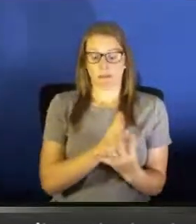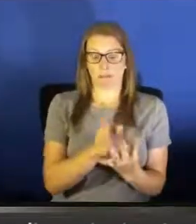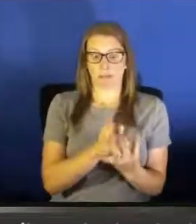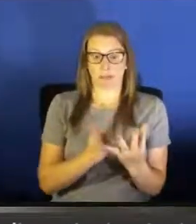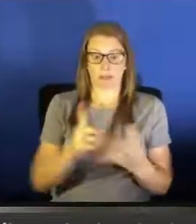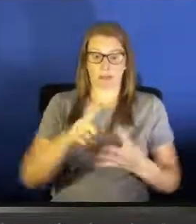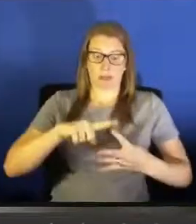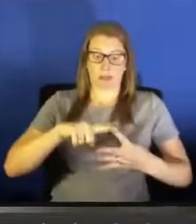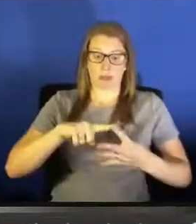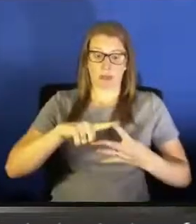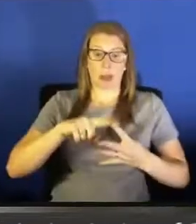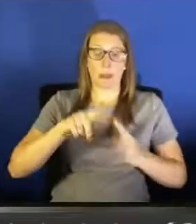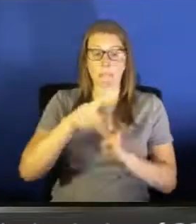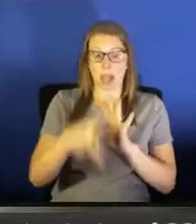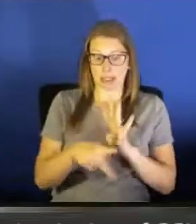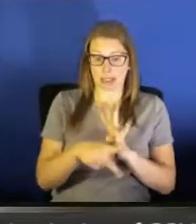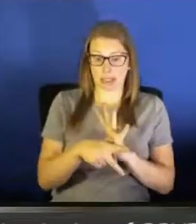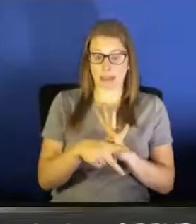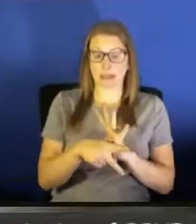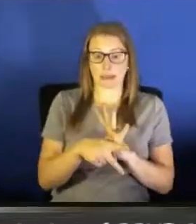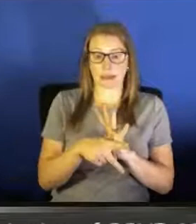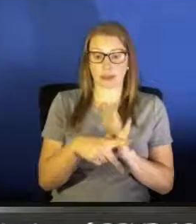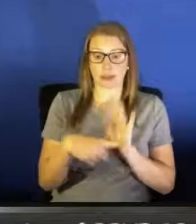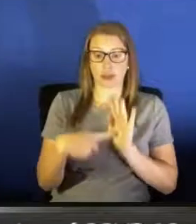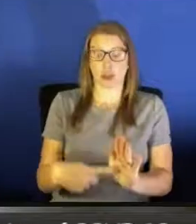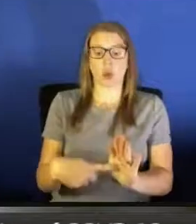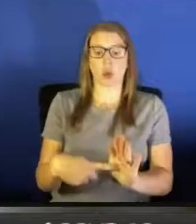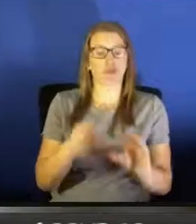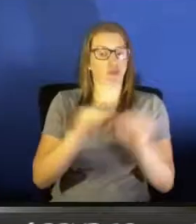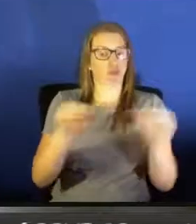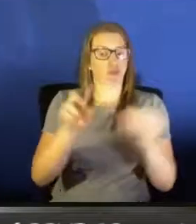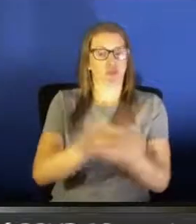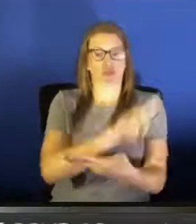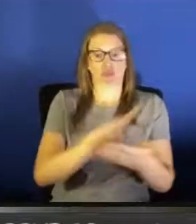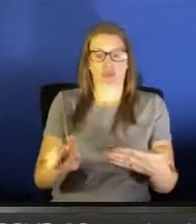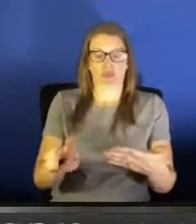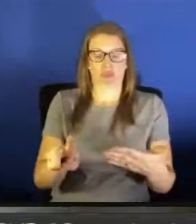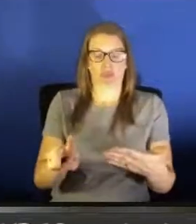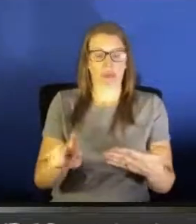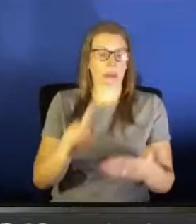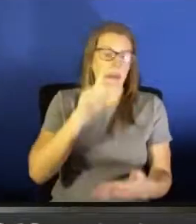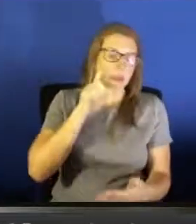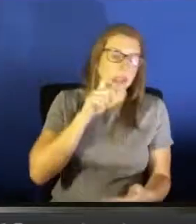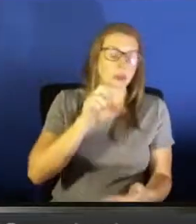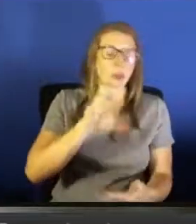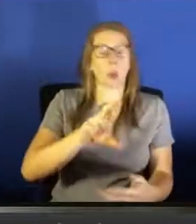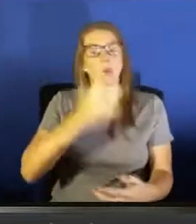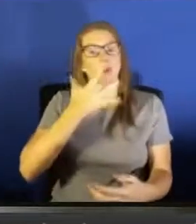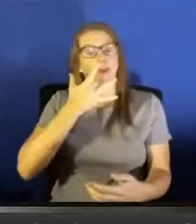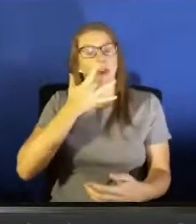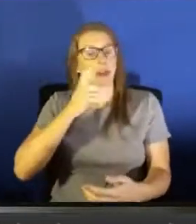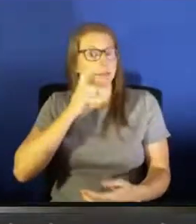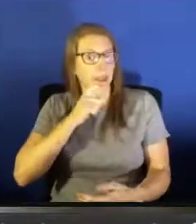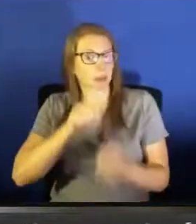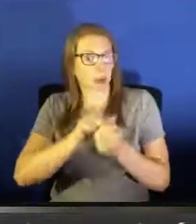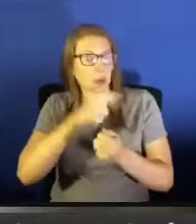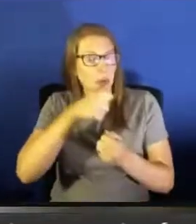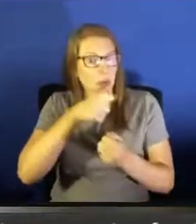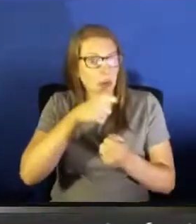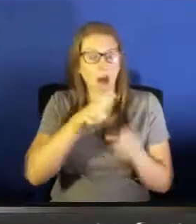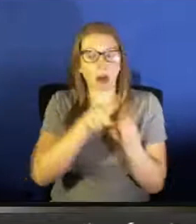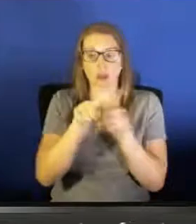about policies that show non-discrimination on the basis of sex, sexual orientation, gender identity, and gender